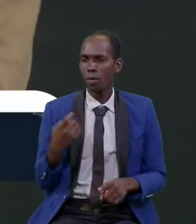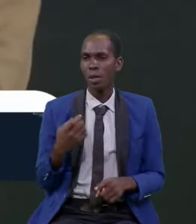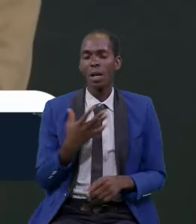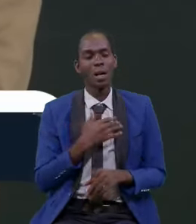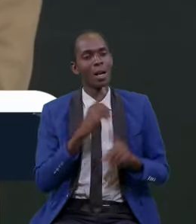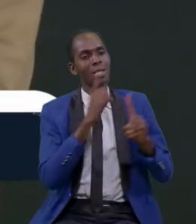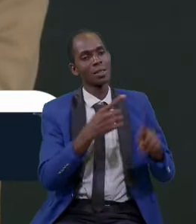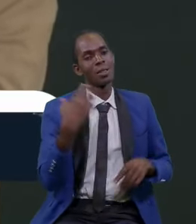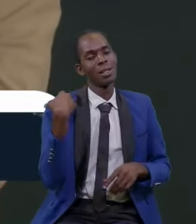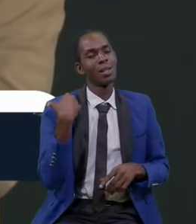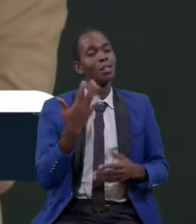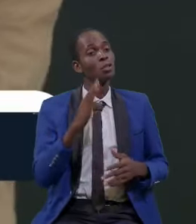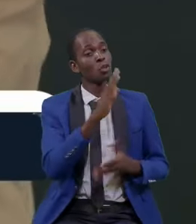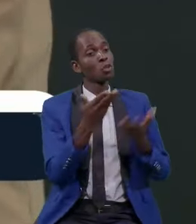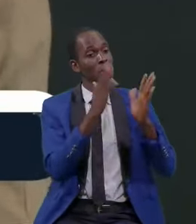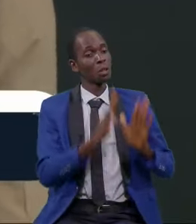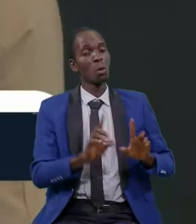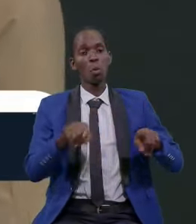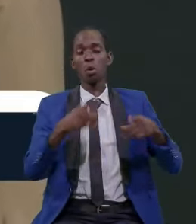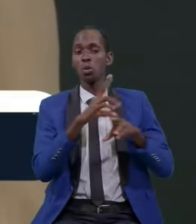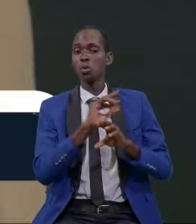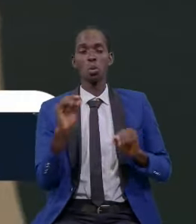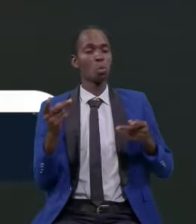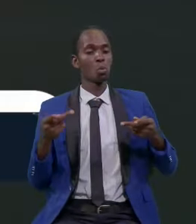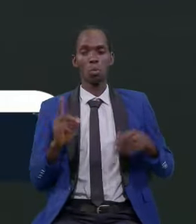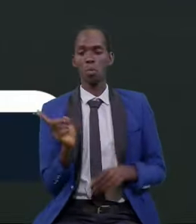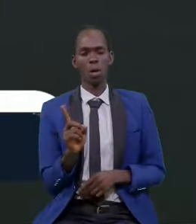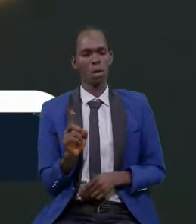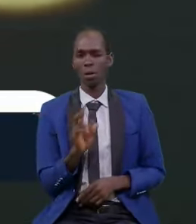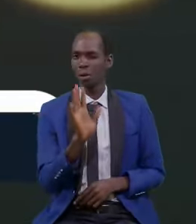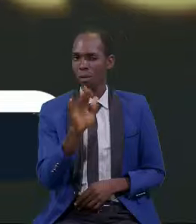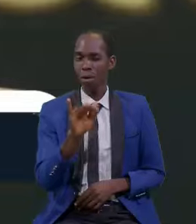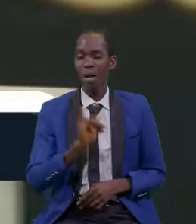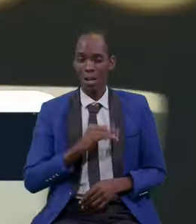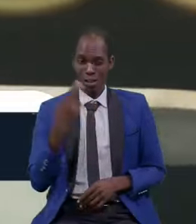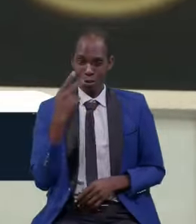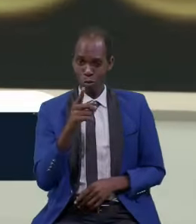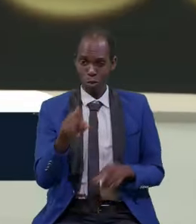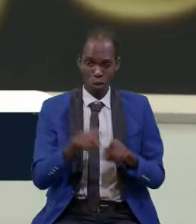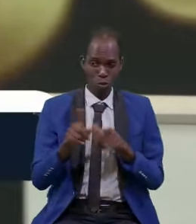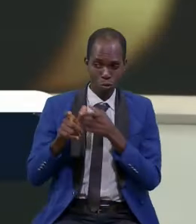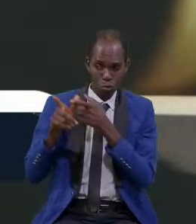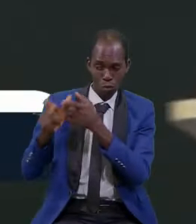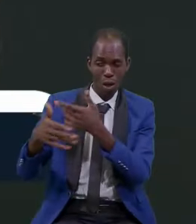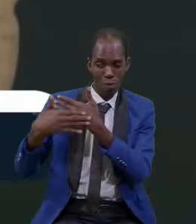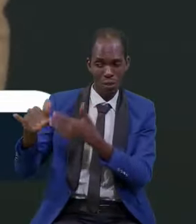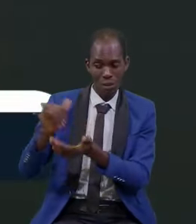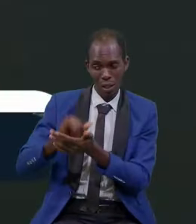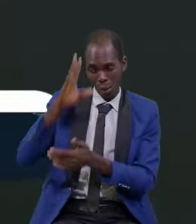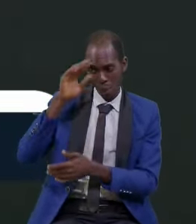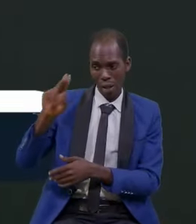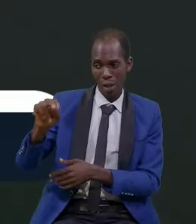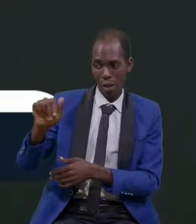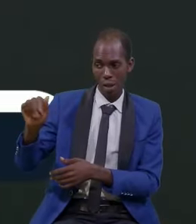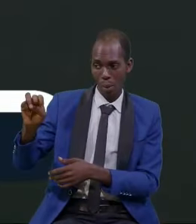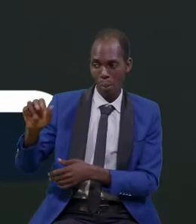went nowhere. Didn't I see you as you ran after that person and you got